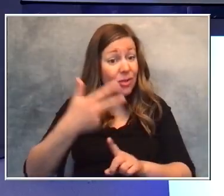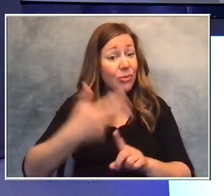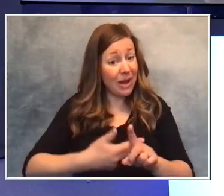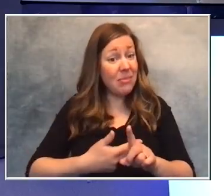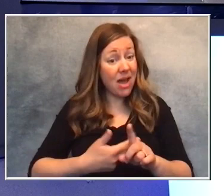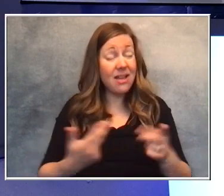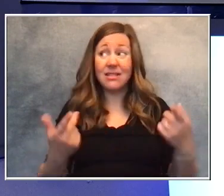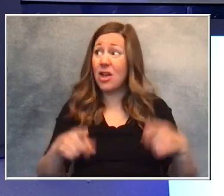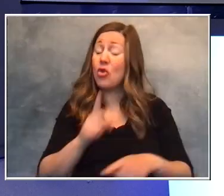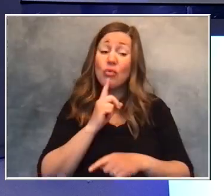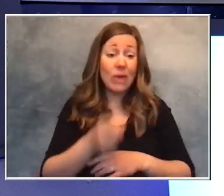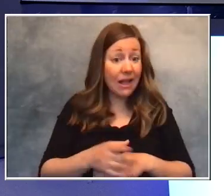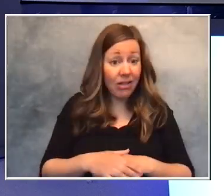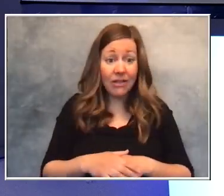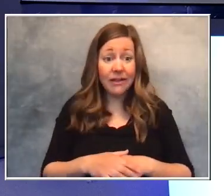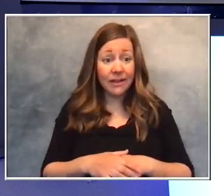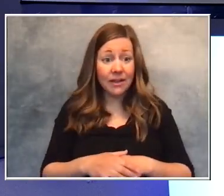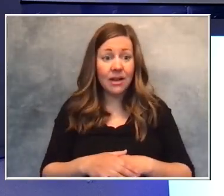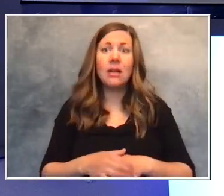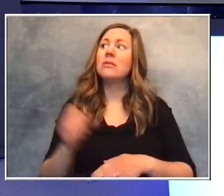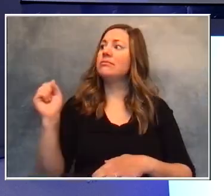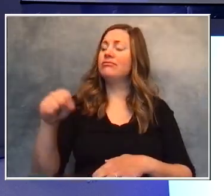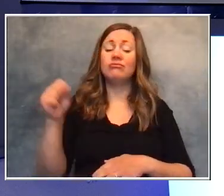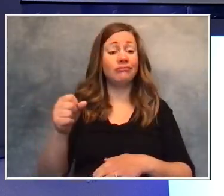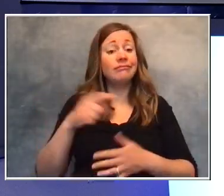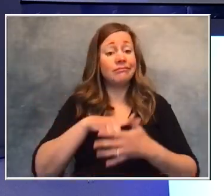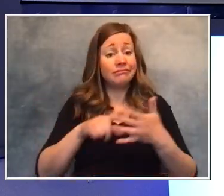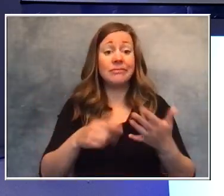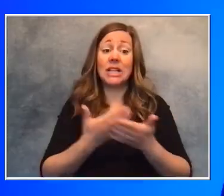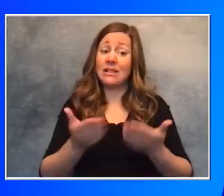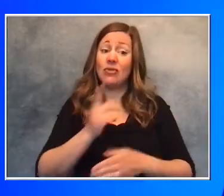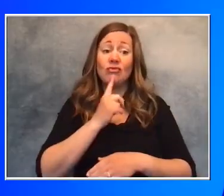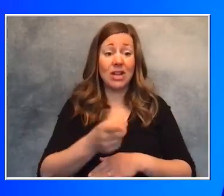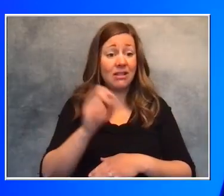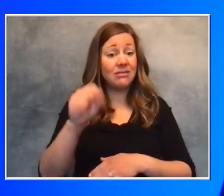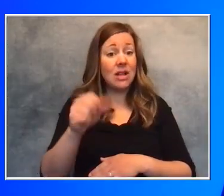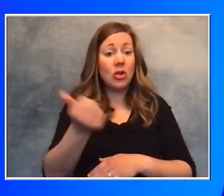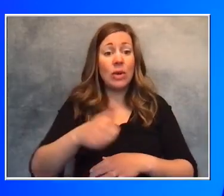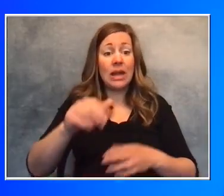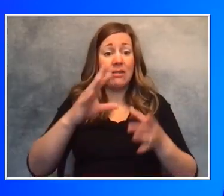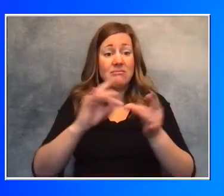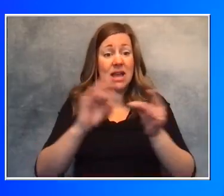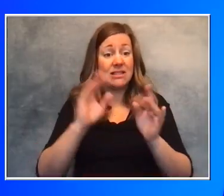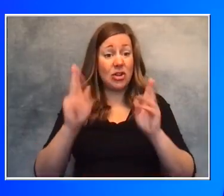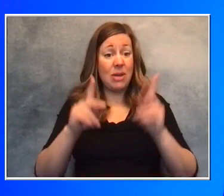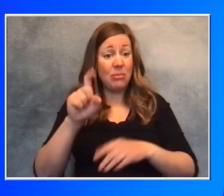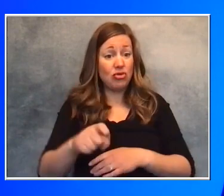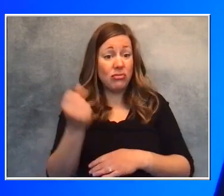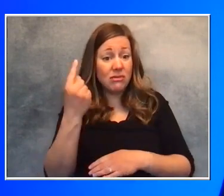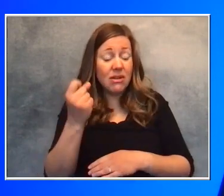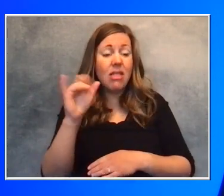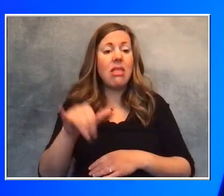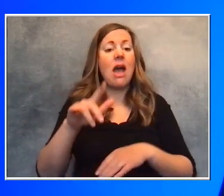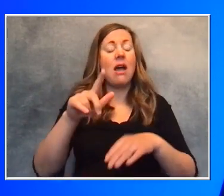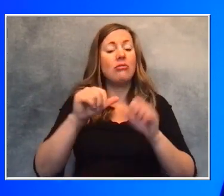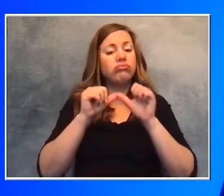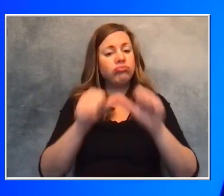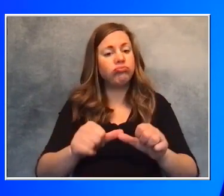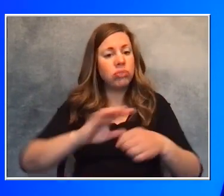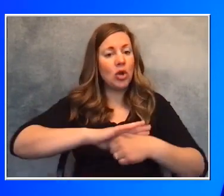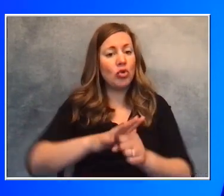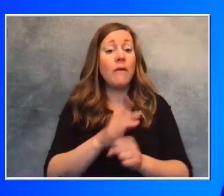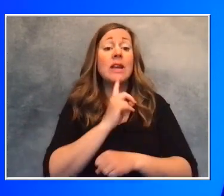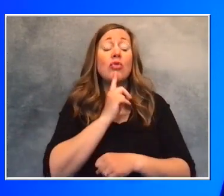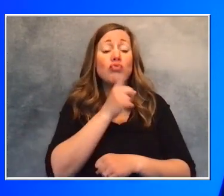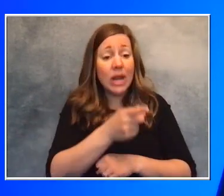So, Dr. Stites, these things are real. So if there's any message that people should take, it's that long COVID is real, that